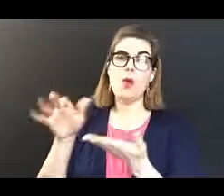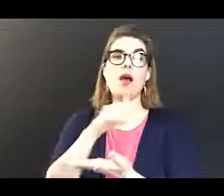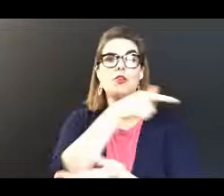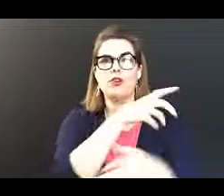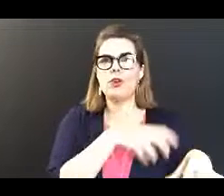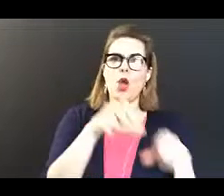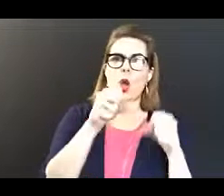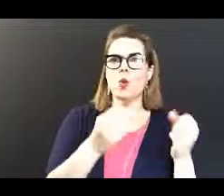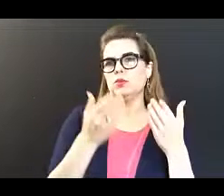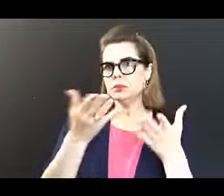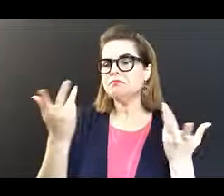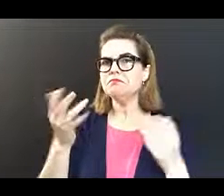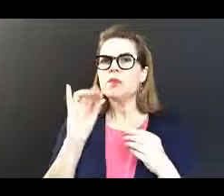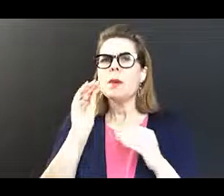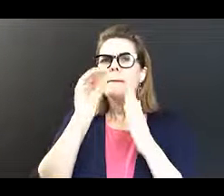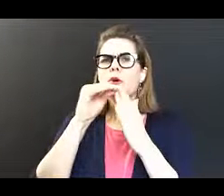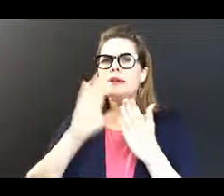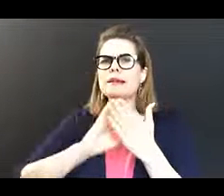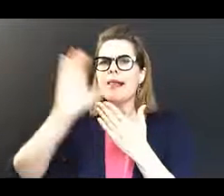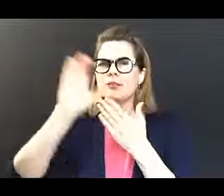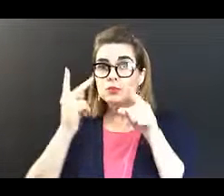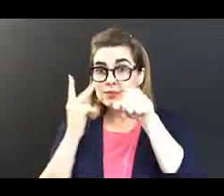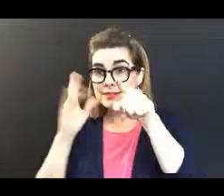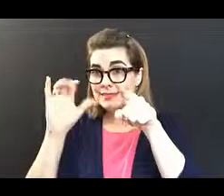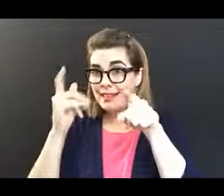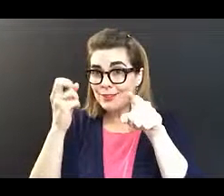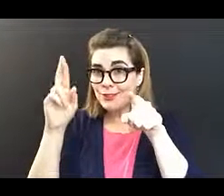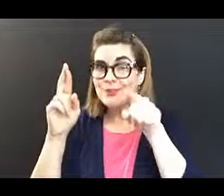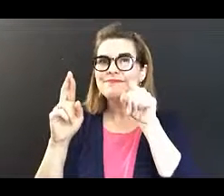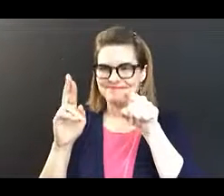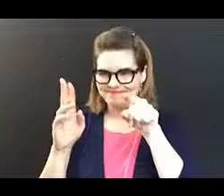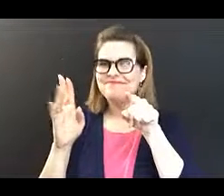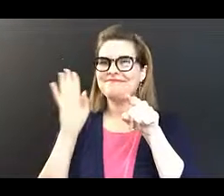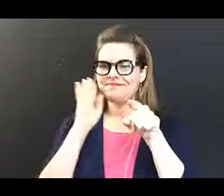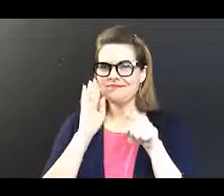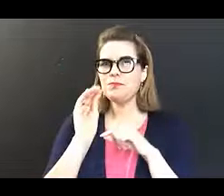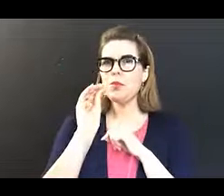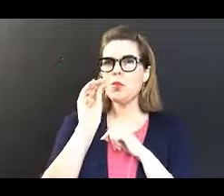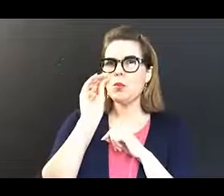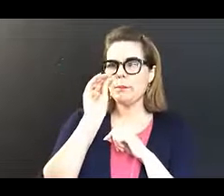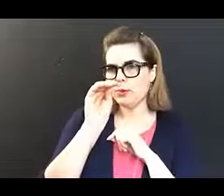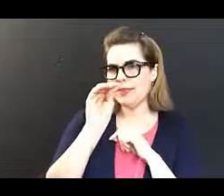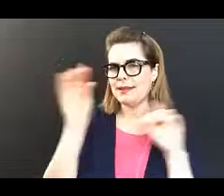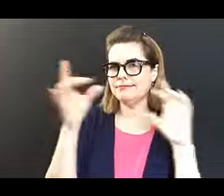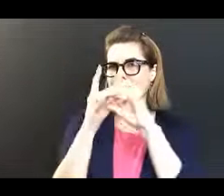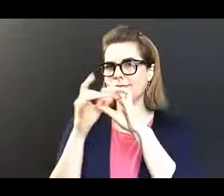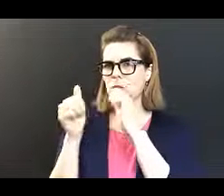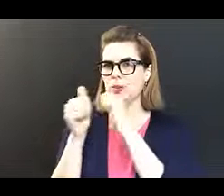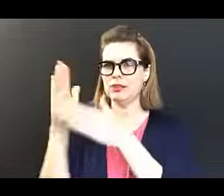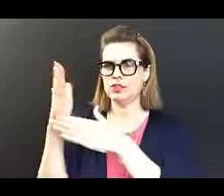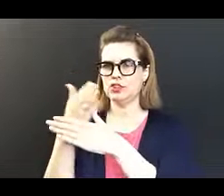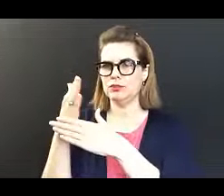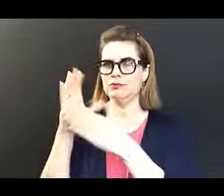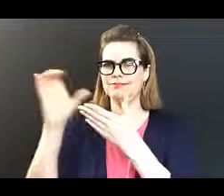have a calendar, and you can see the link up here, and we'll be putting those onto a shared calendar where it has all of the events